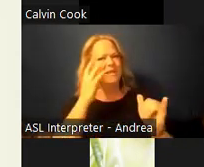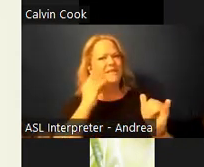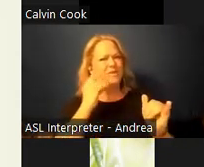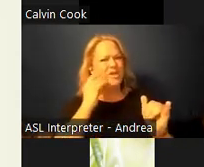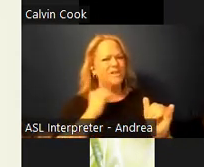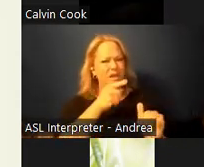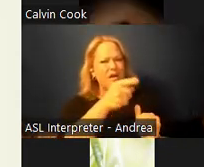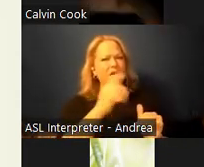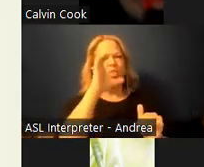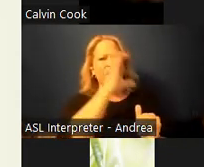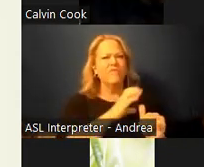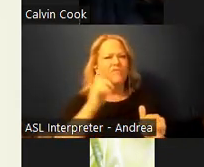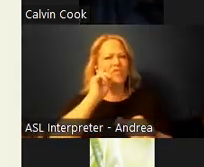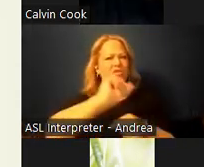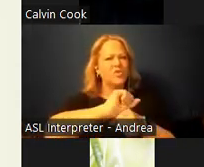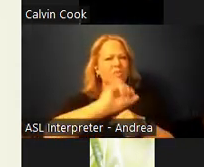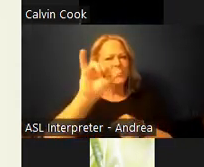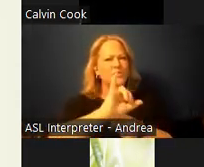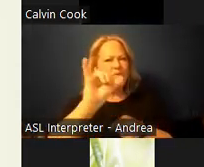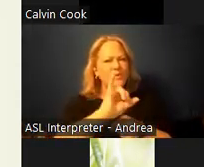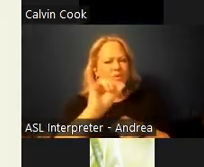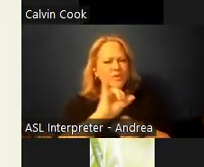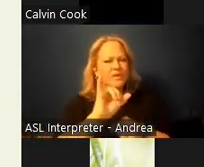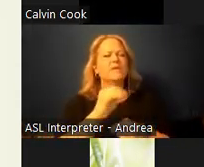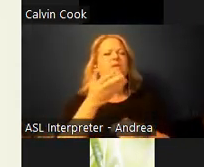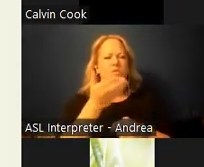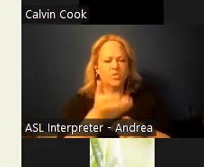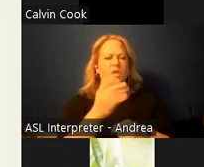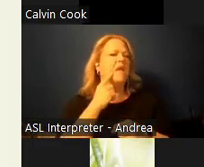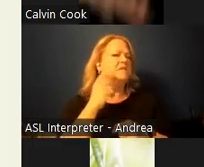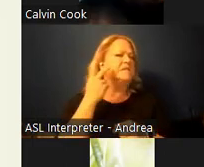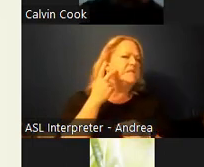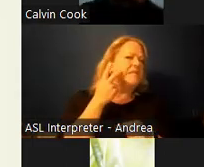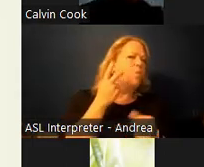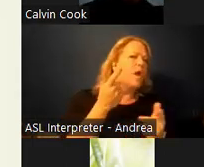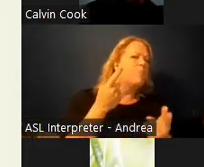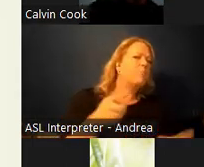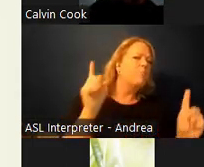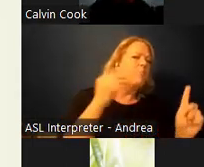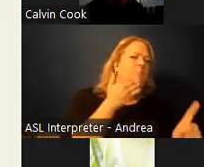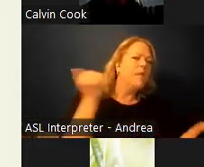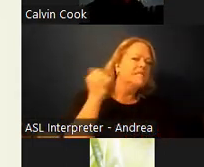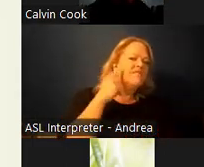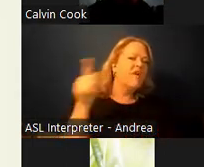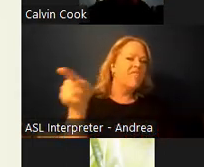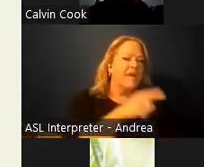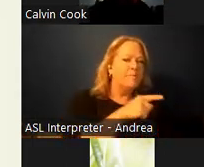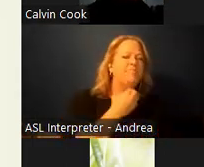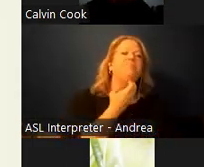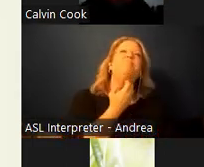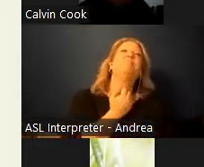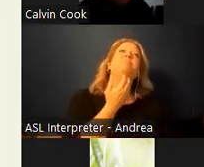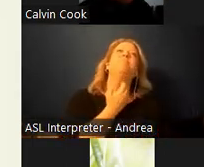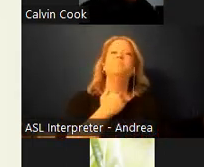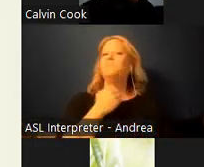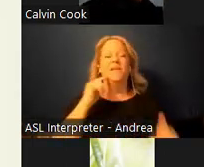employment, and you get to learn about what they've done that's worked for them. So it's always a great option to start